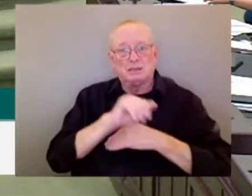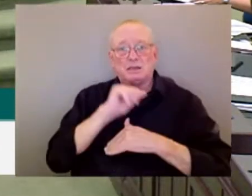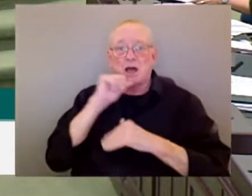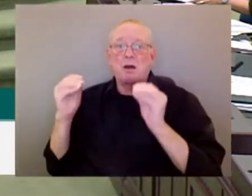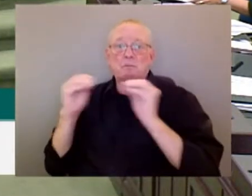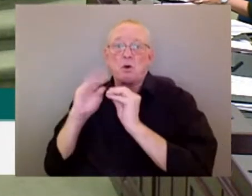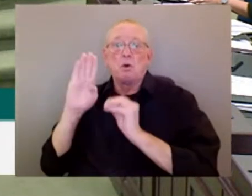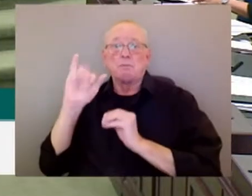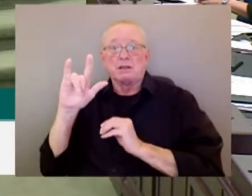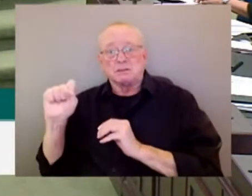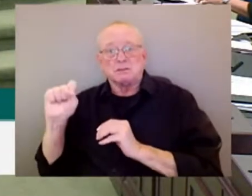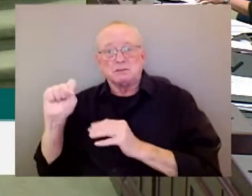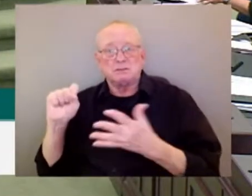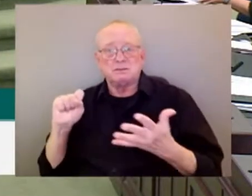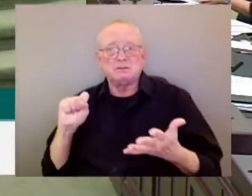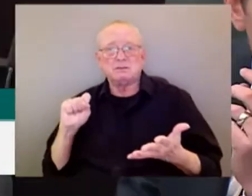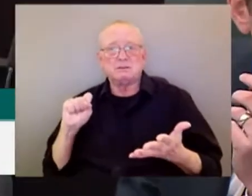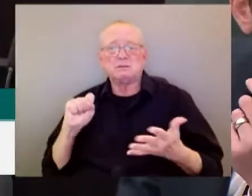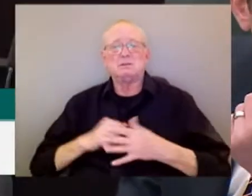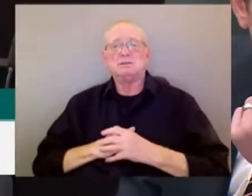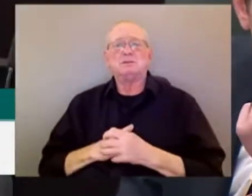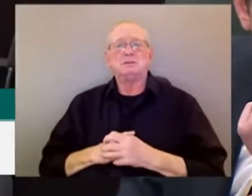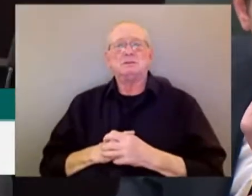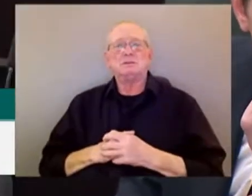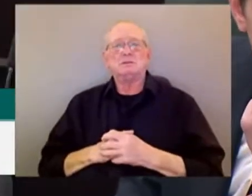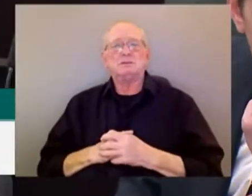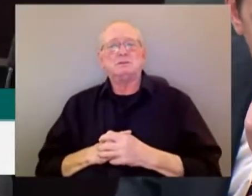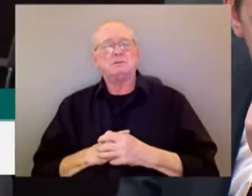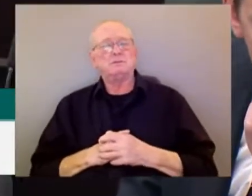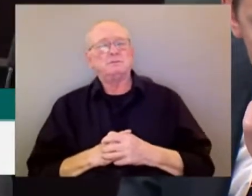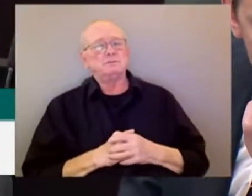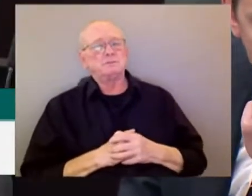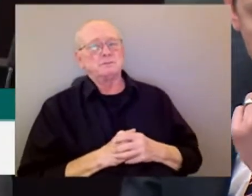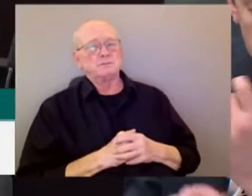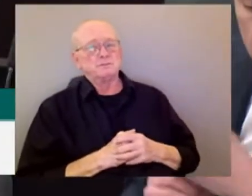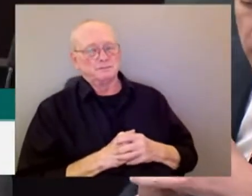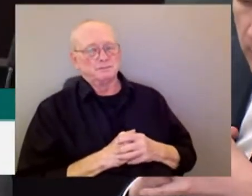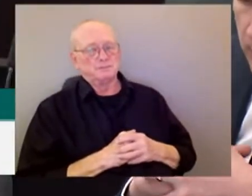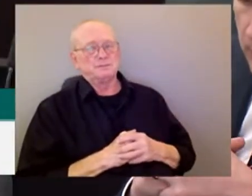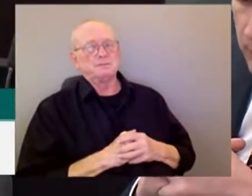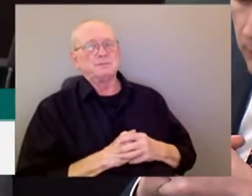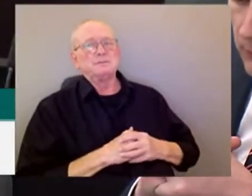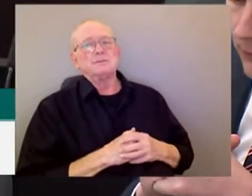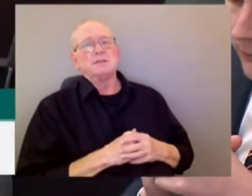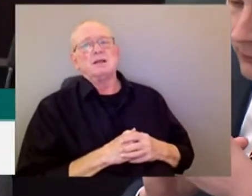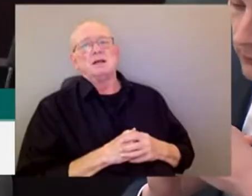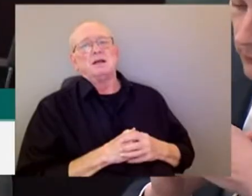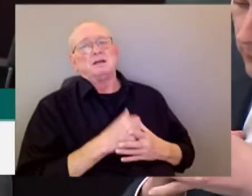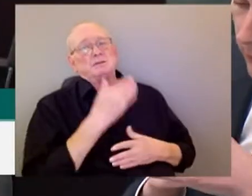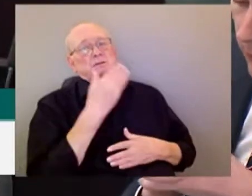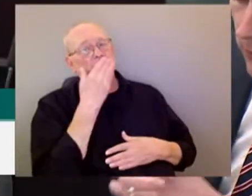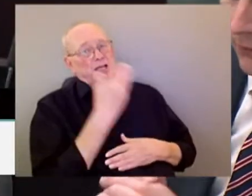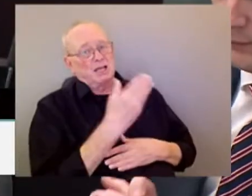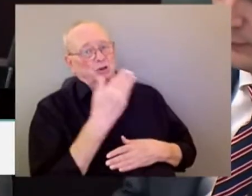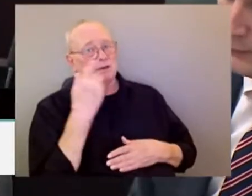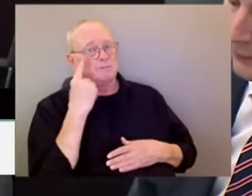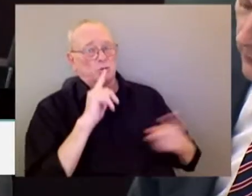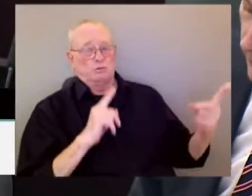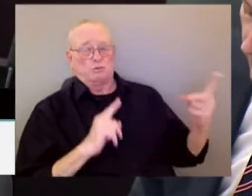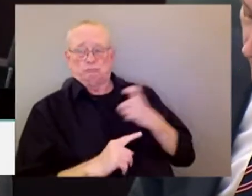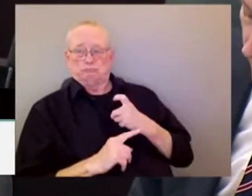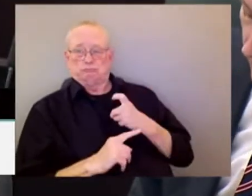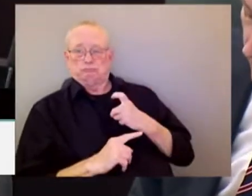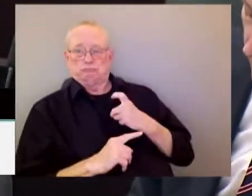The Honourable Minister of Health. Thank you, Mr. Speaker, and thank you for the question. We are continuing to make sure that we